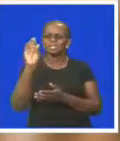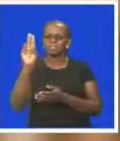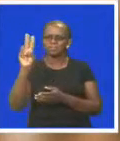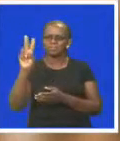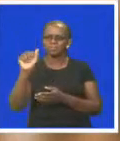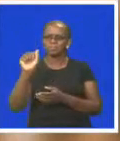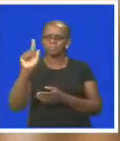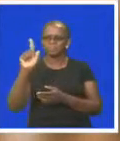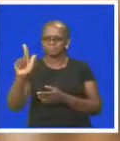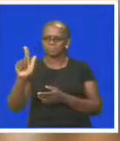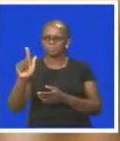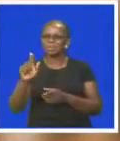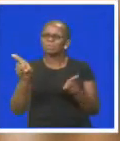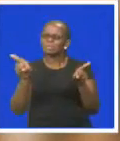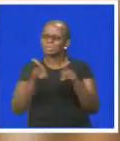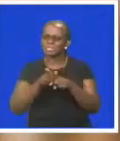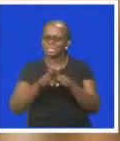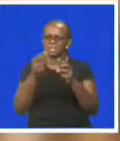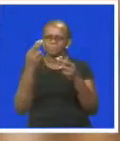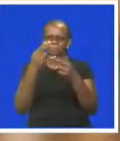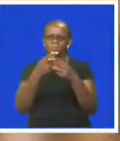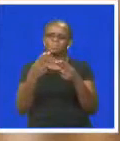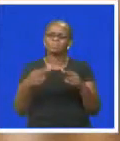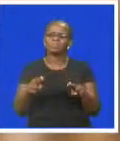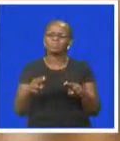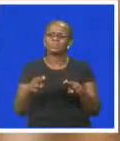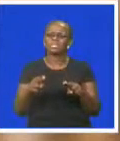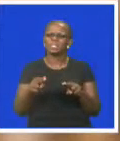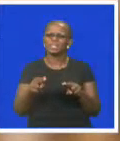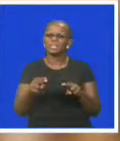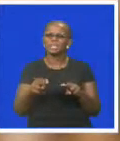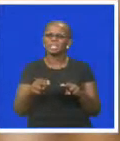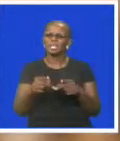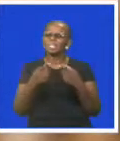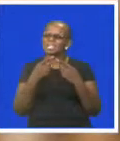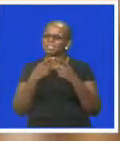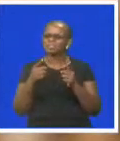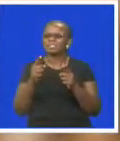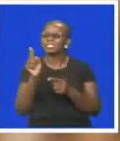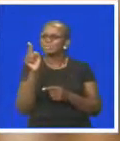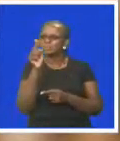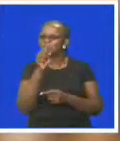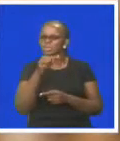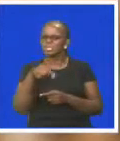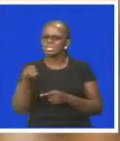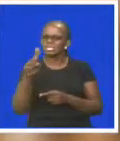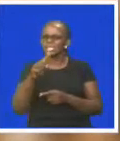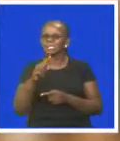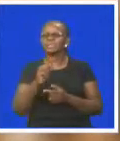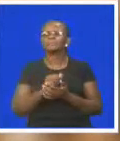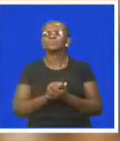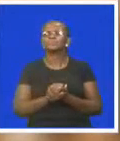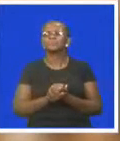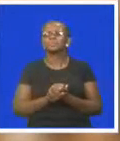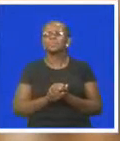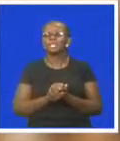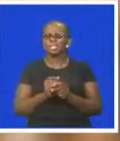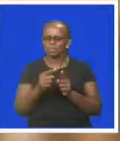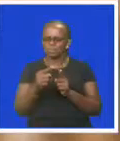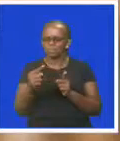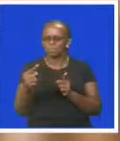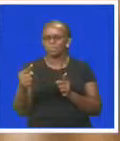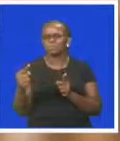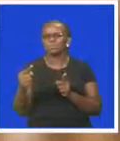It is shaped like an egg. So it is not round like a circle, but it is a little bit longer on